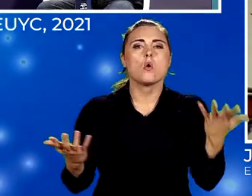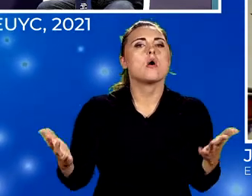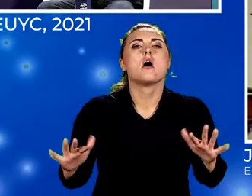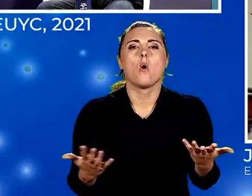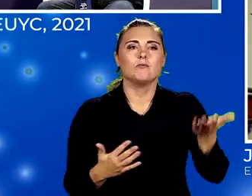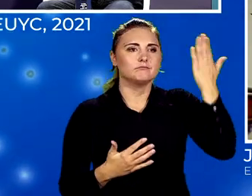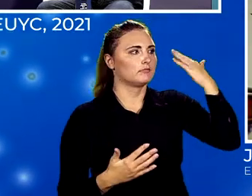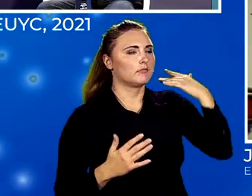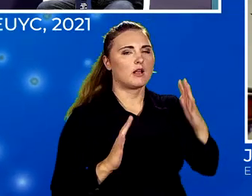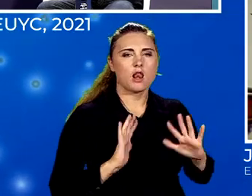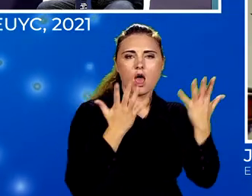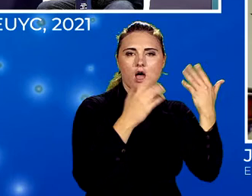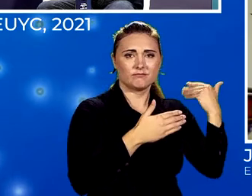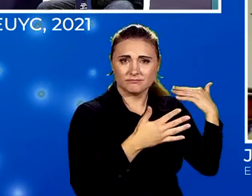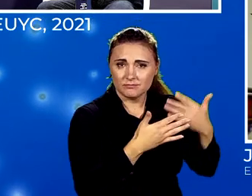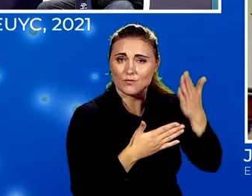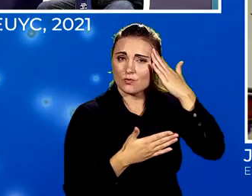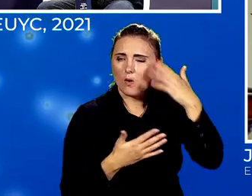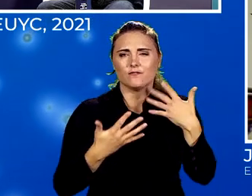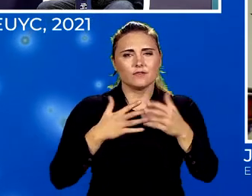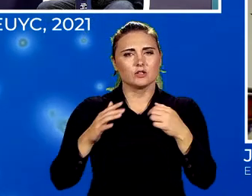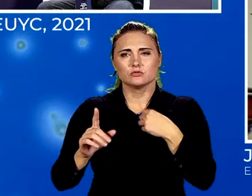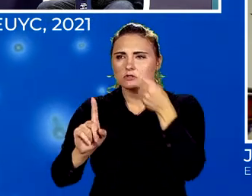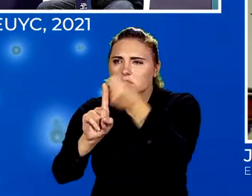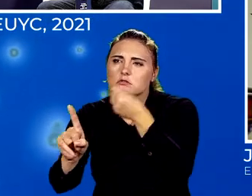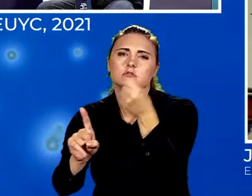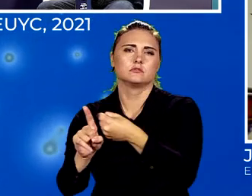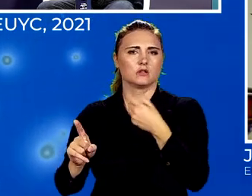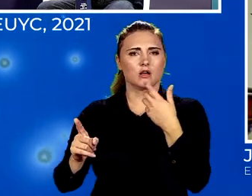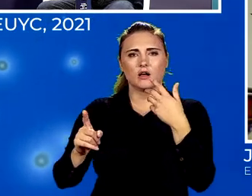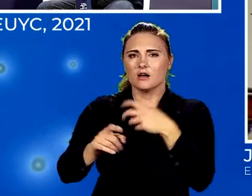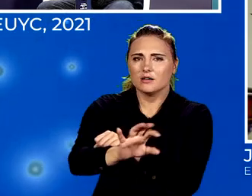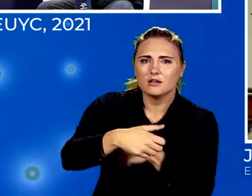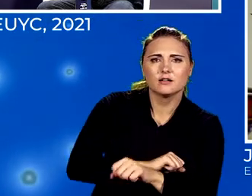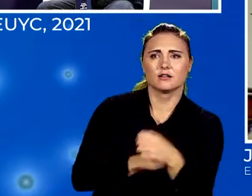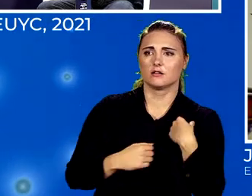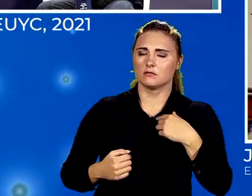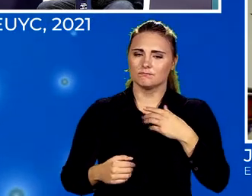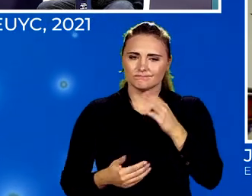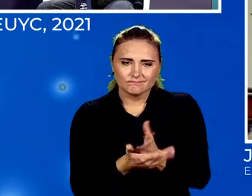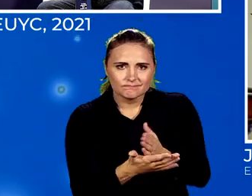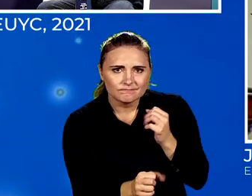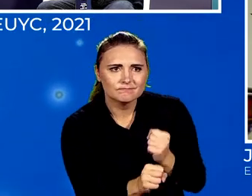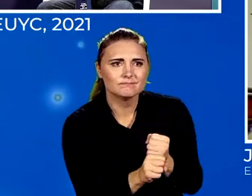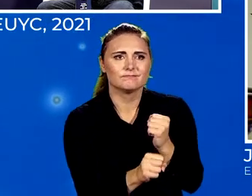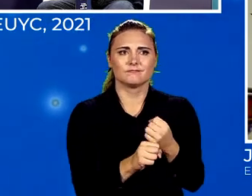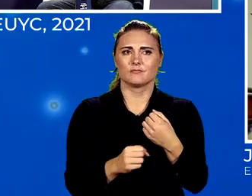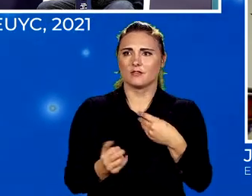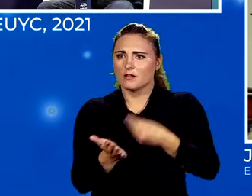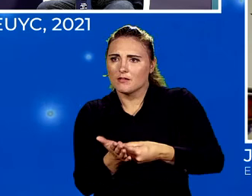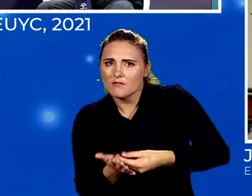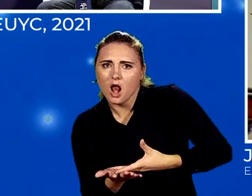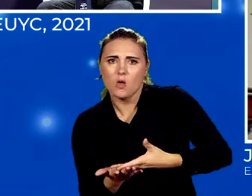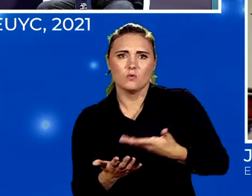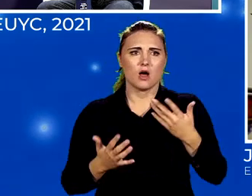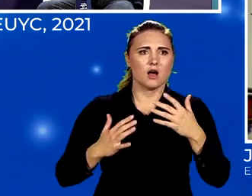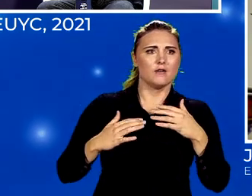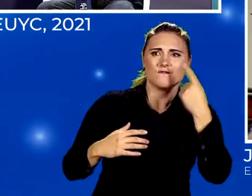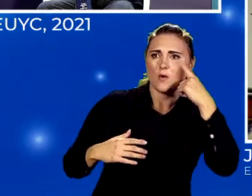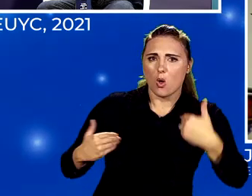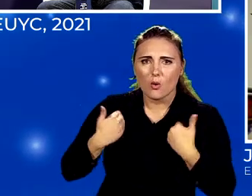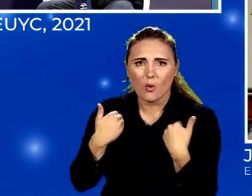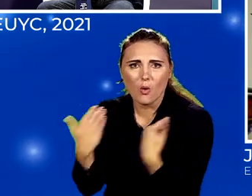convince that what you do is something that you do good and it is valuable for the young people, local